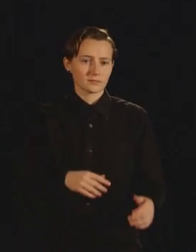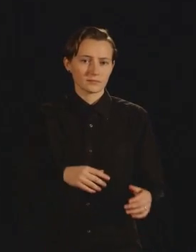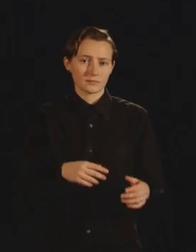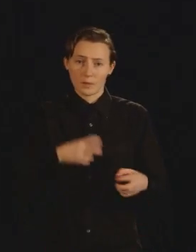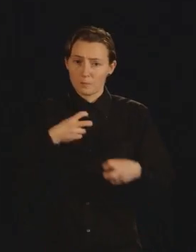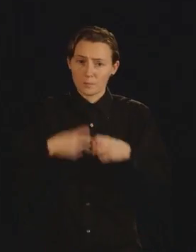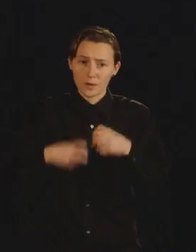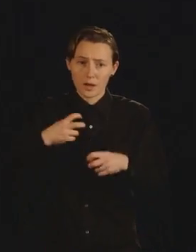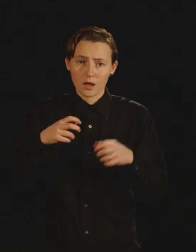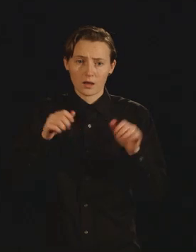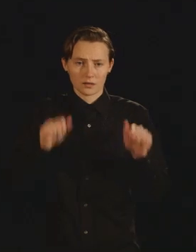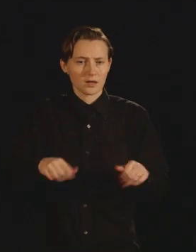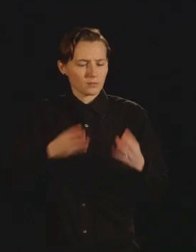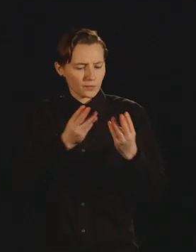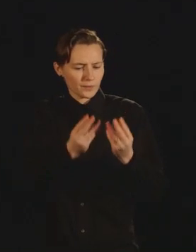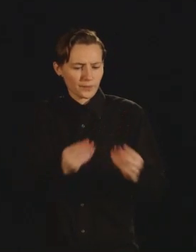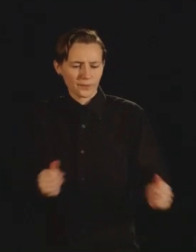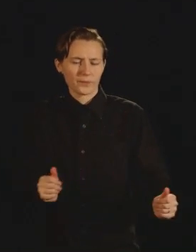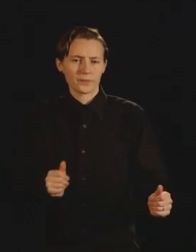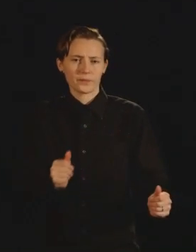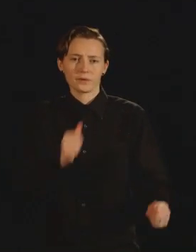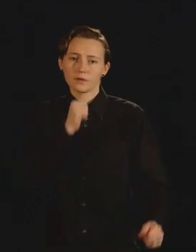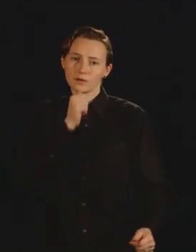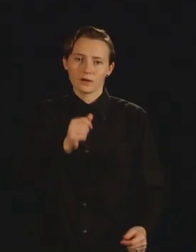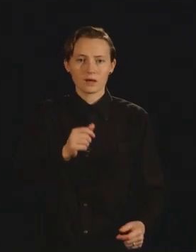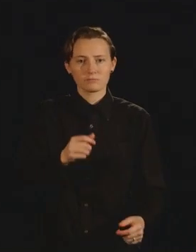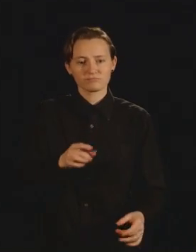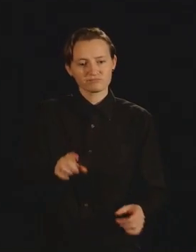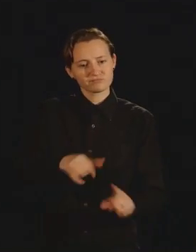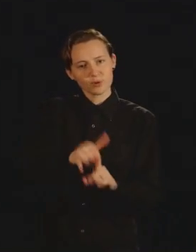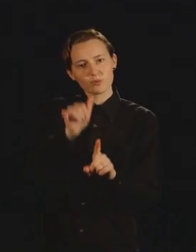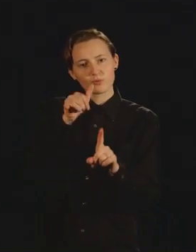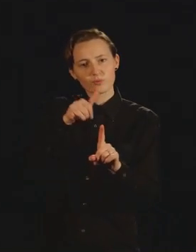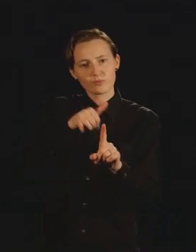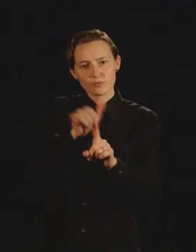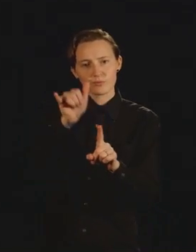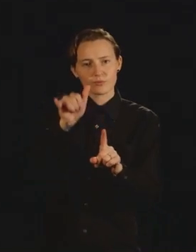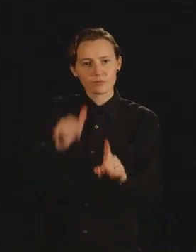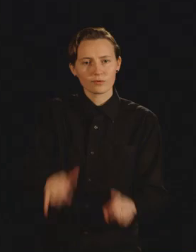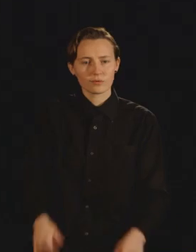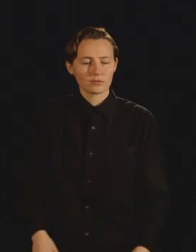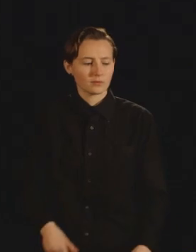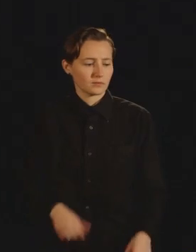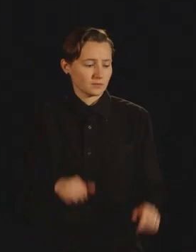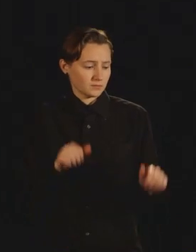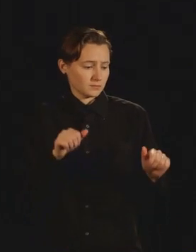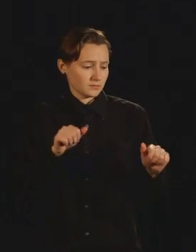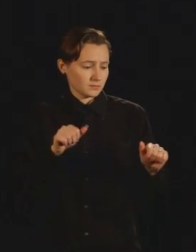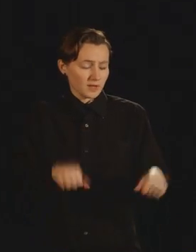resolve conflict instead of resorting to bullying. They are brave and